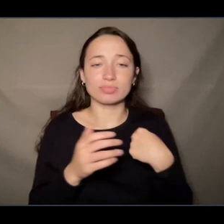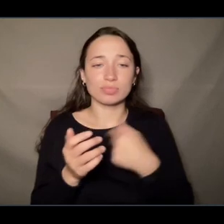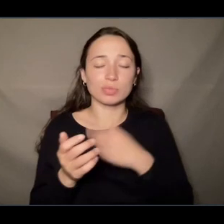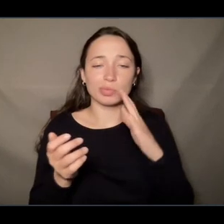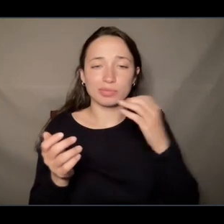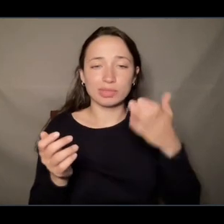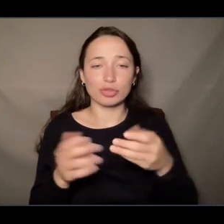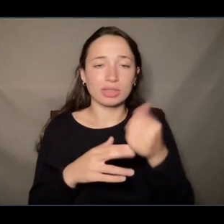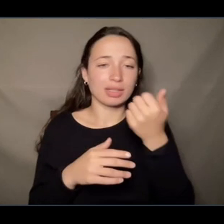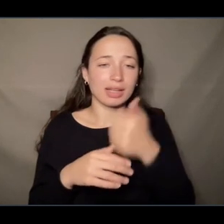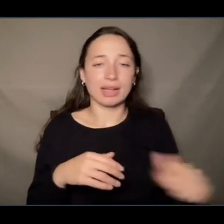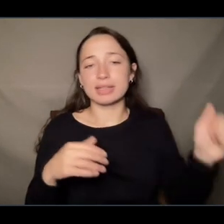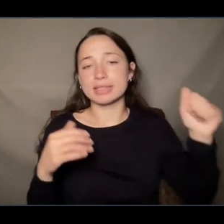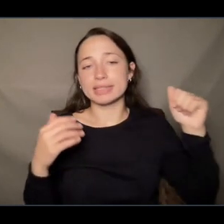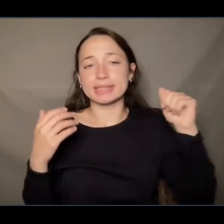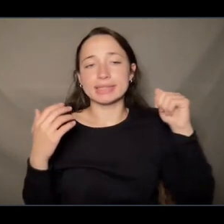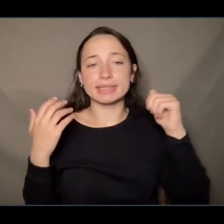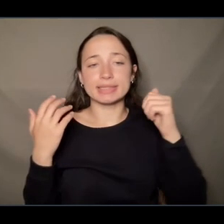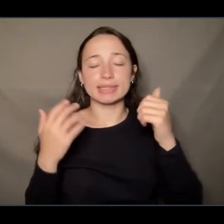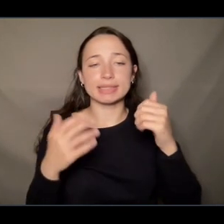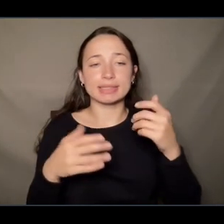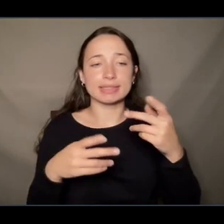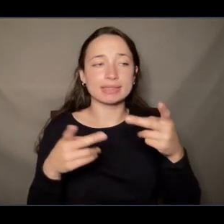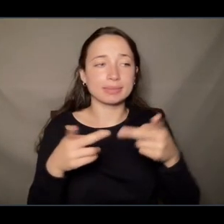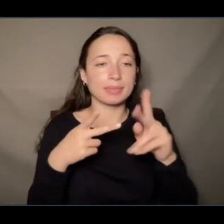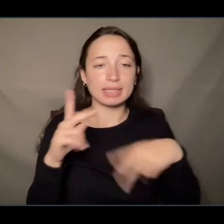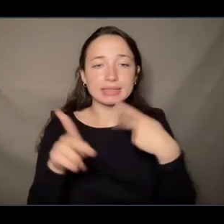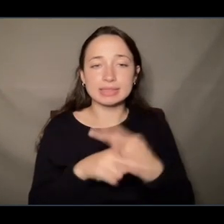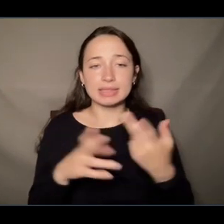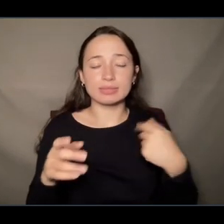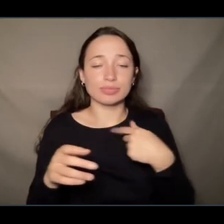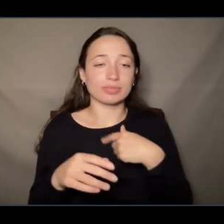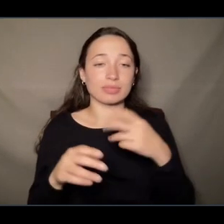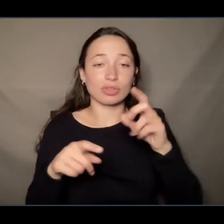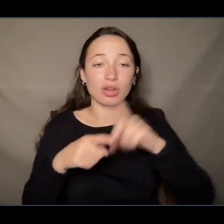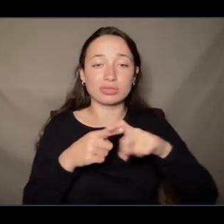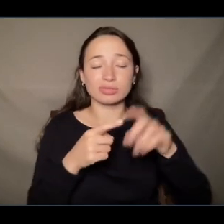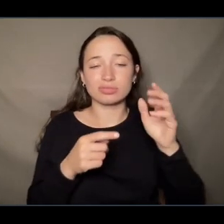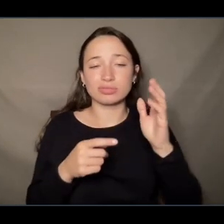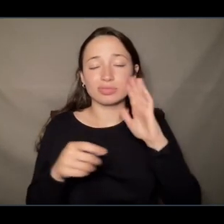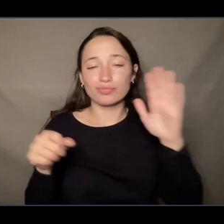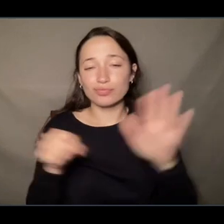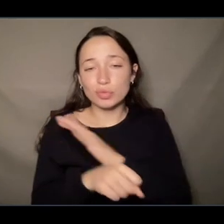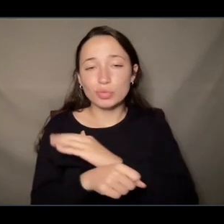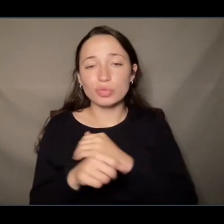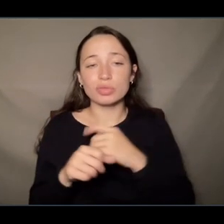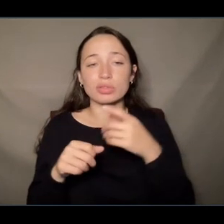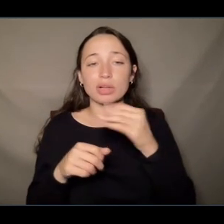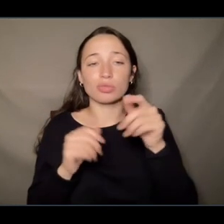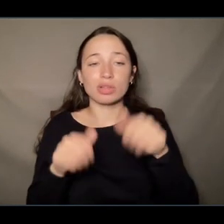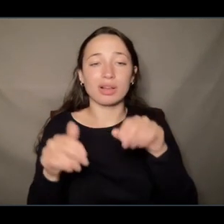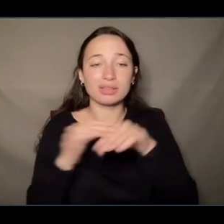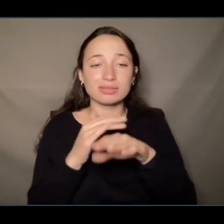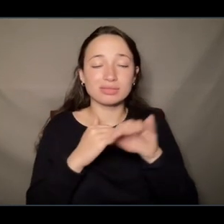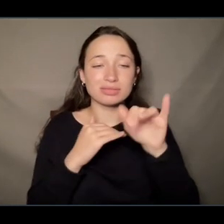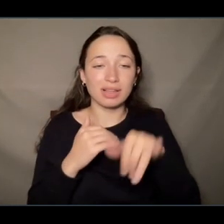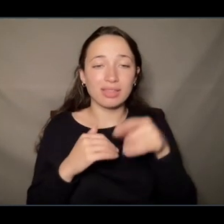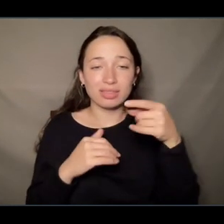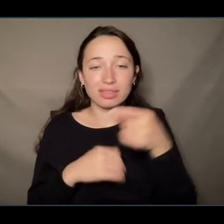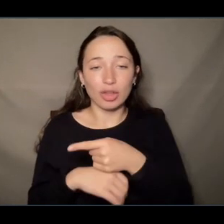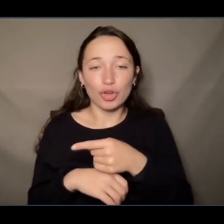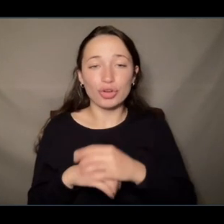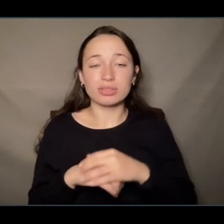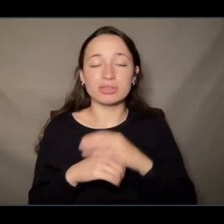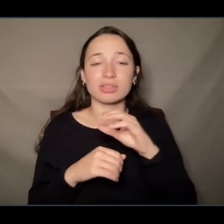So we will be there for them in any capacity. Our closets will be full, and you can access that there. And we